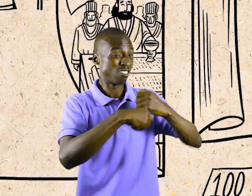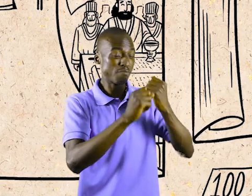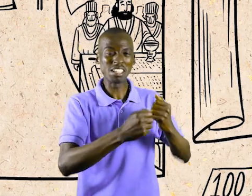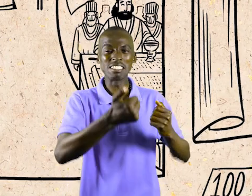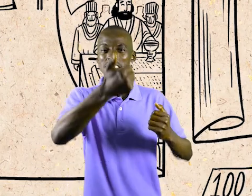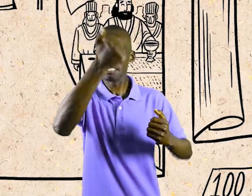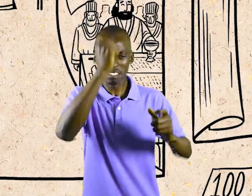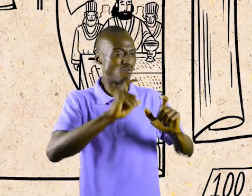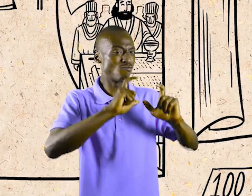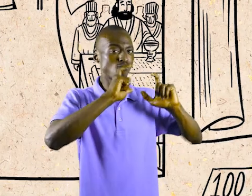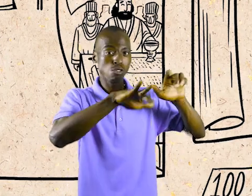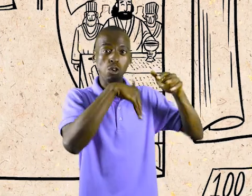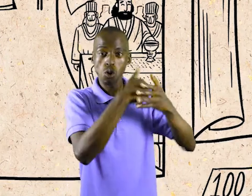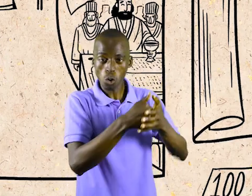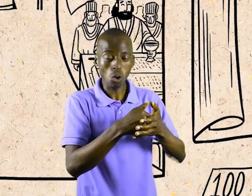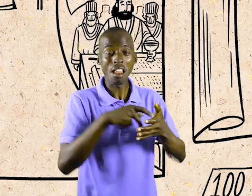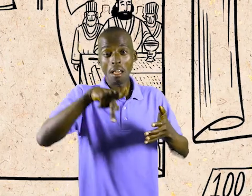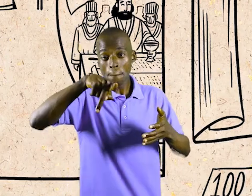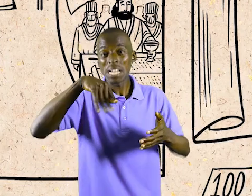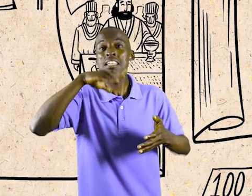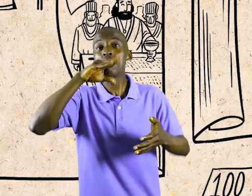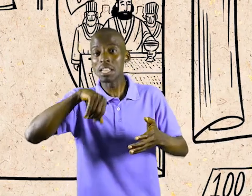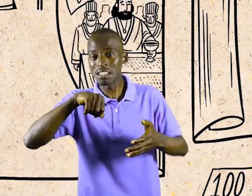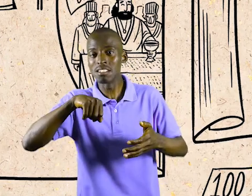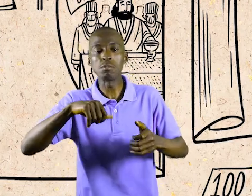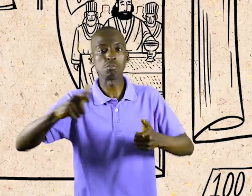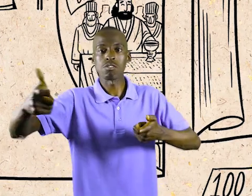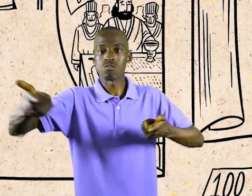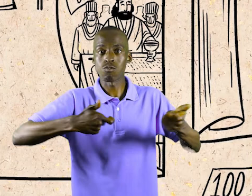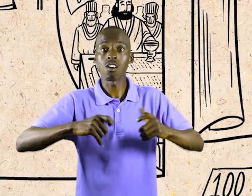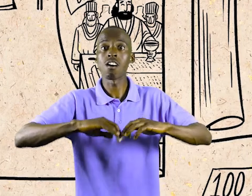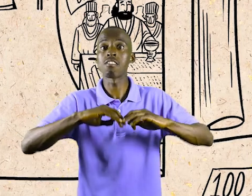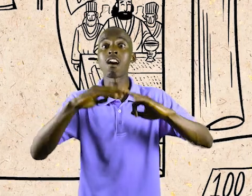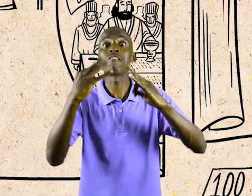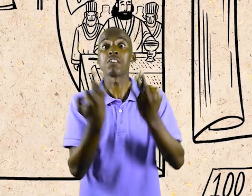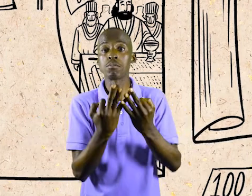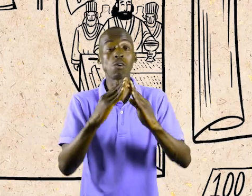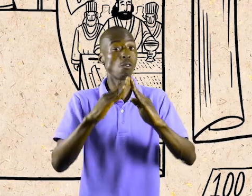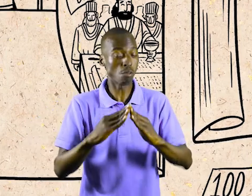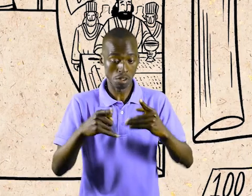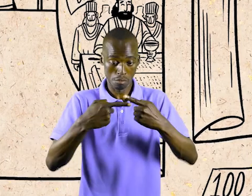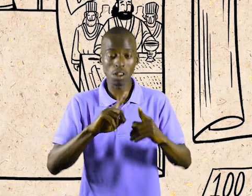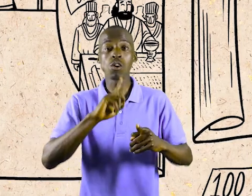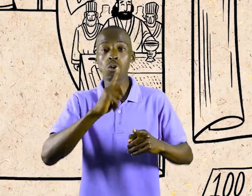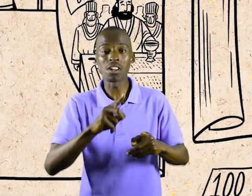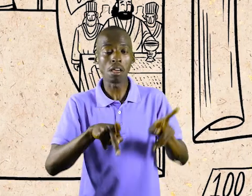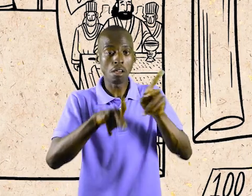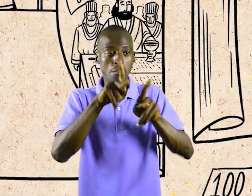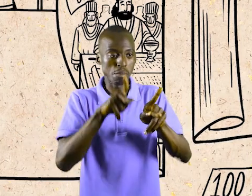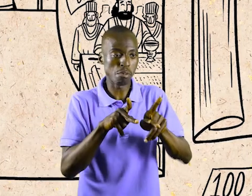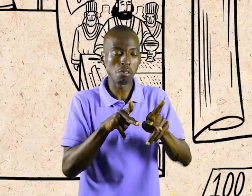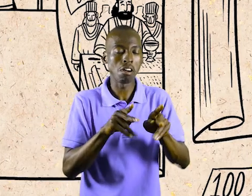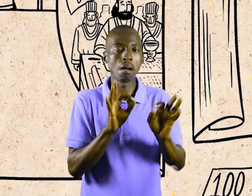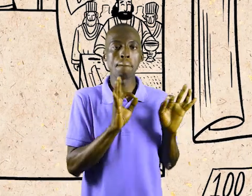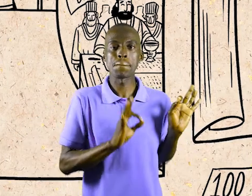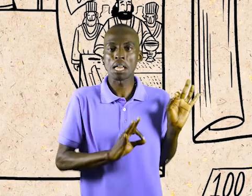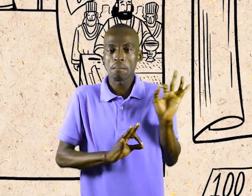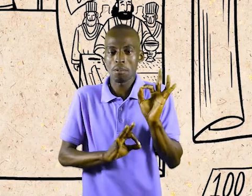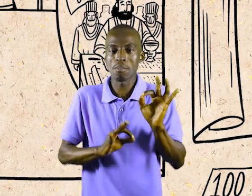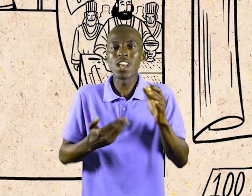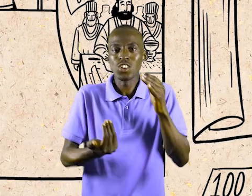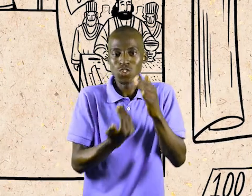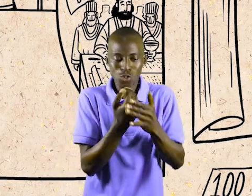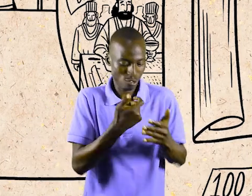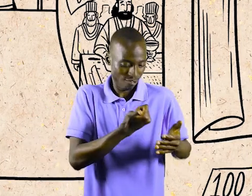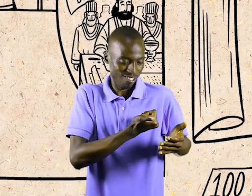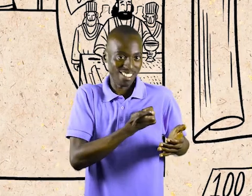silly decree that all Persian men should now be the masters of their own homes. Then he holds a beauty pageant because he wants to find a new queen. This